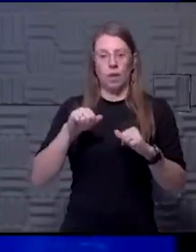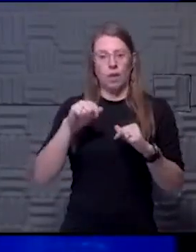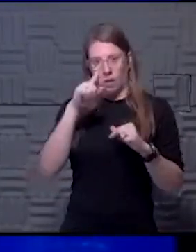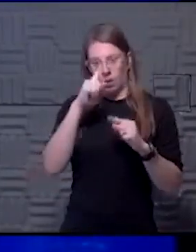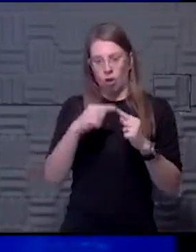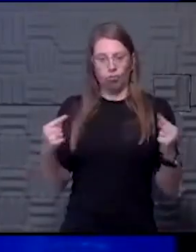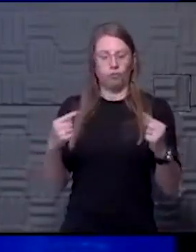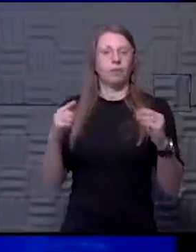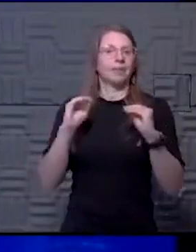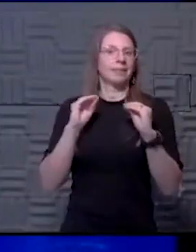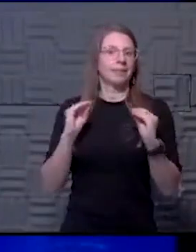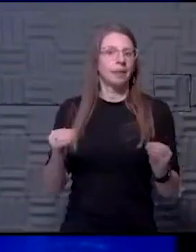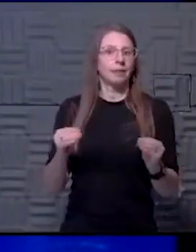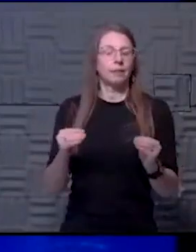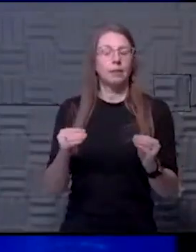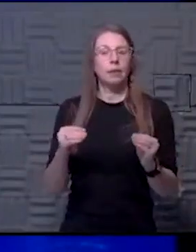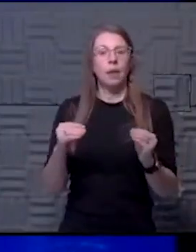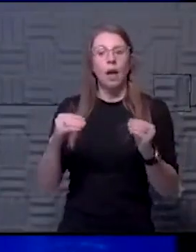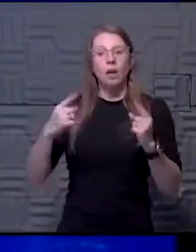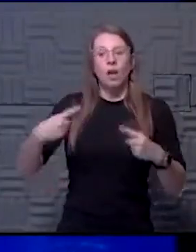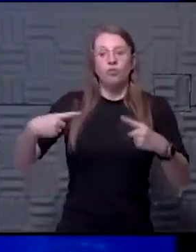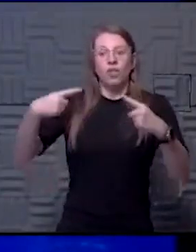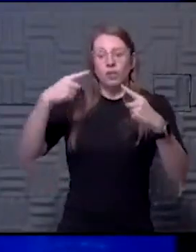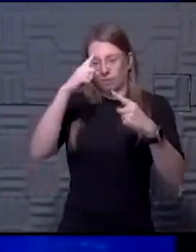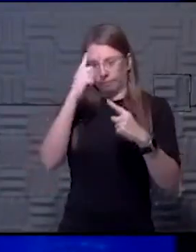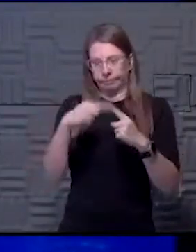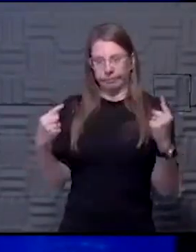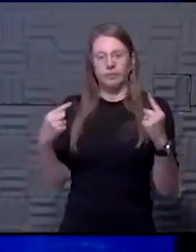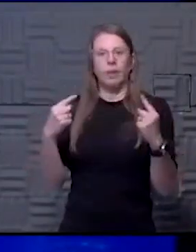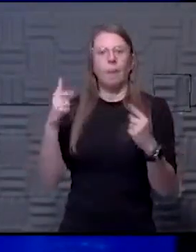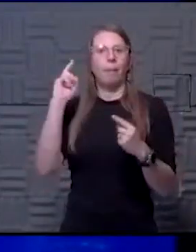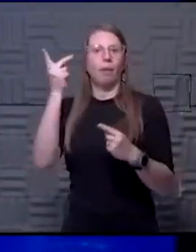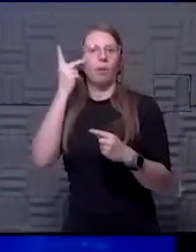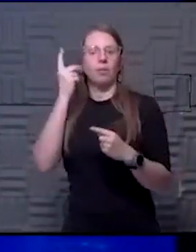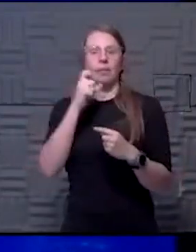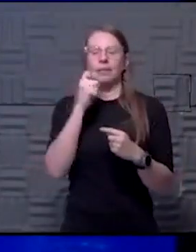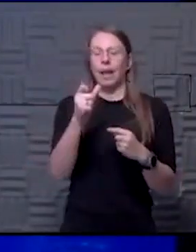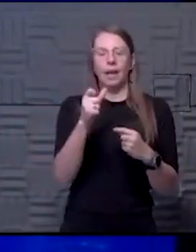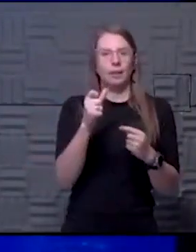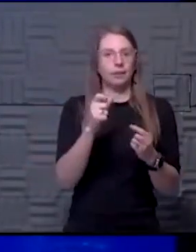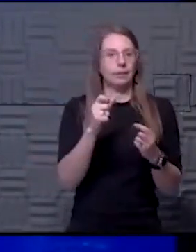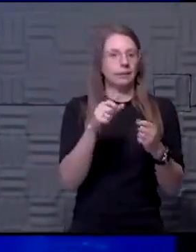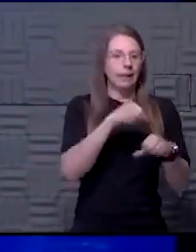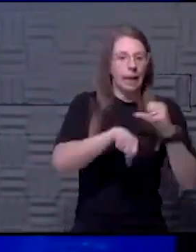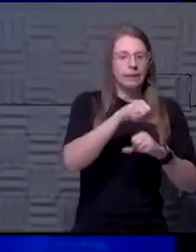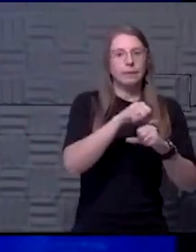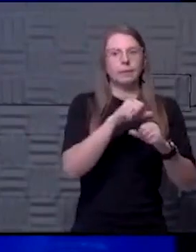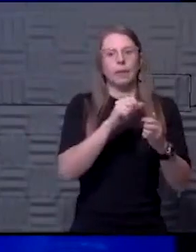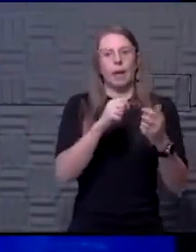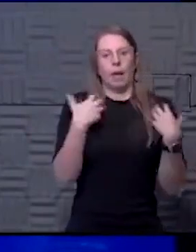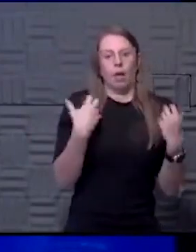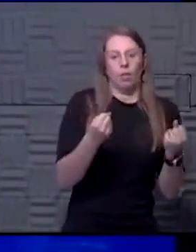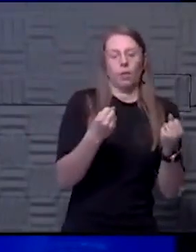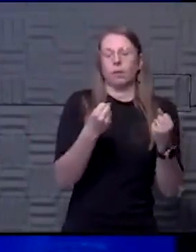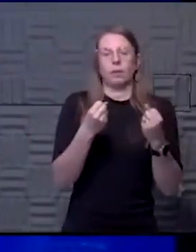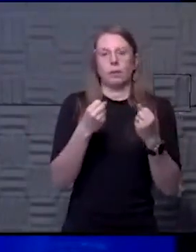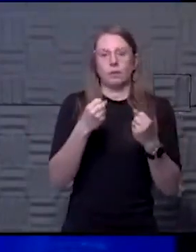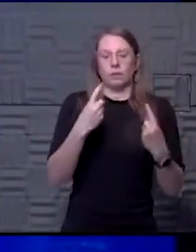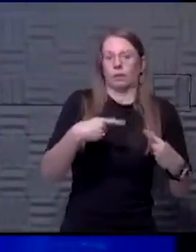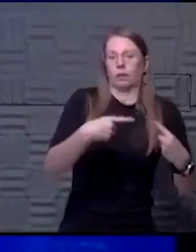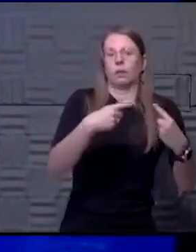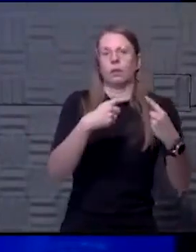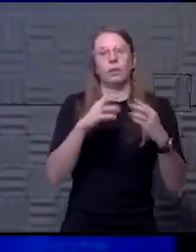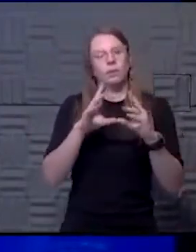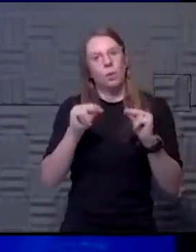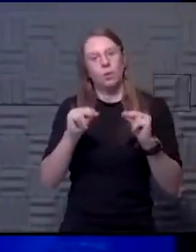controversy. The controversy is a political one. It is not a scientific, health, or medical controversy. Masking makes all the